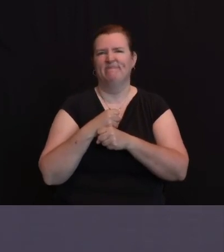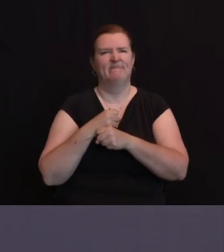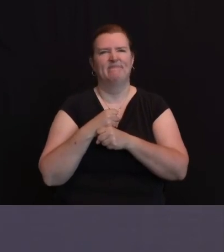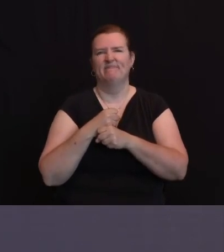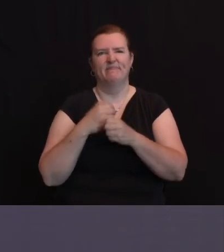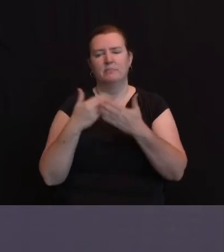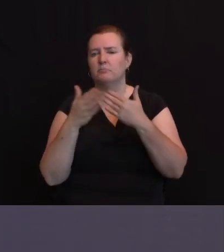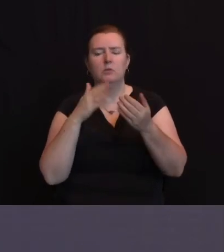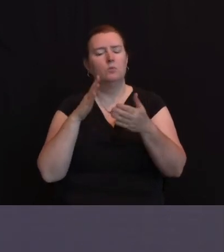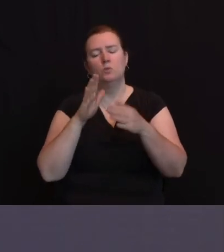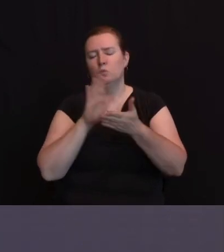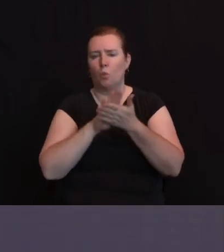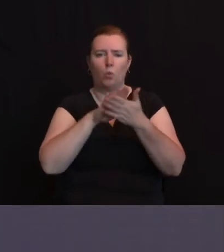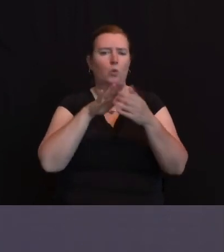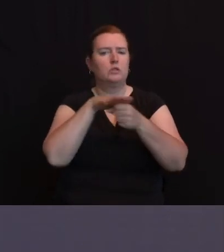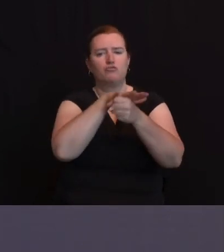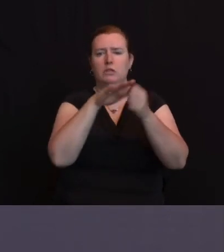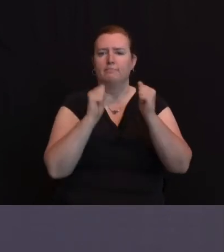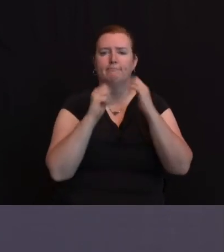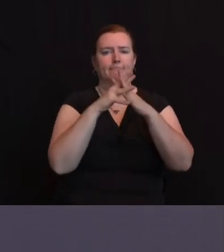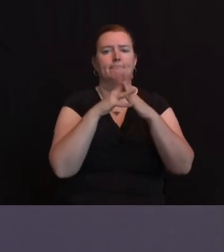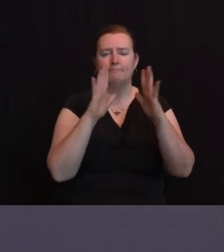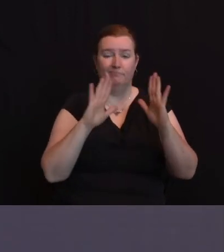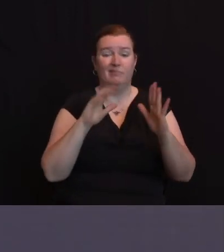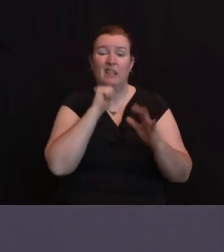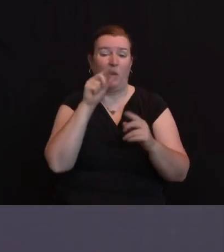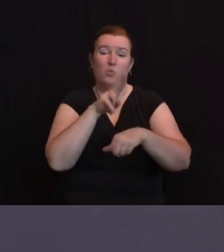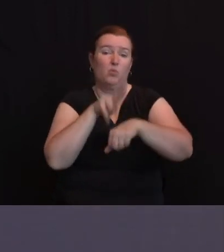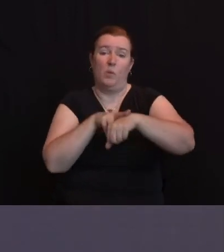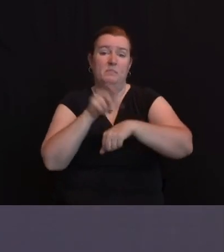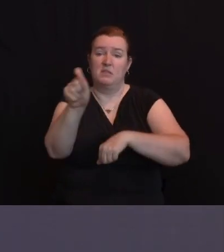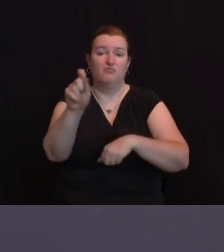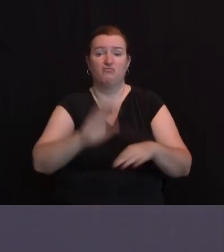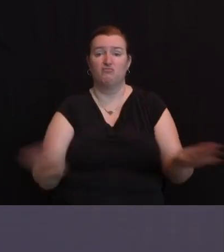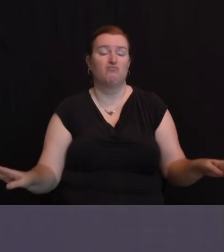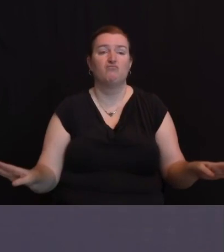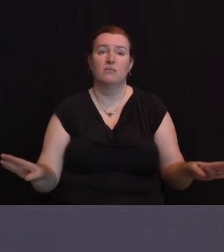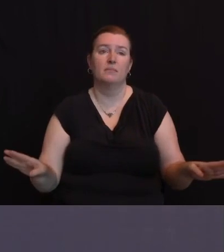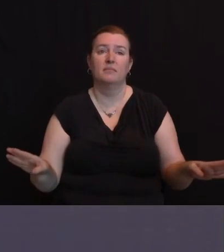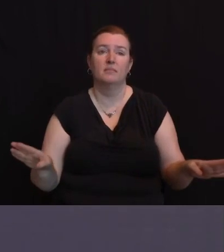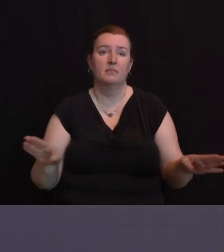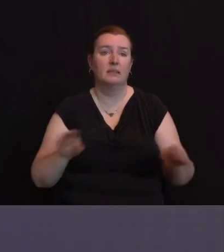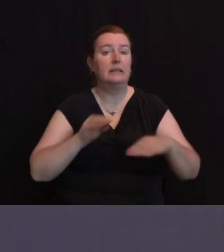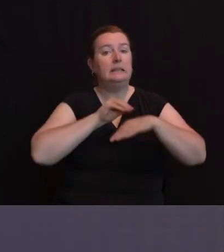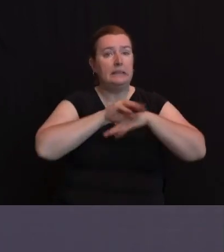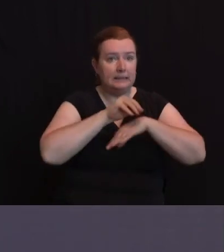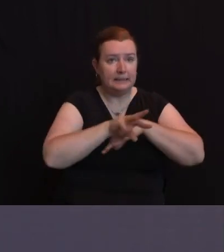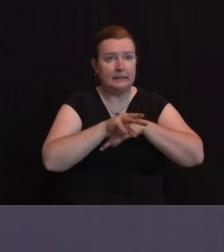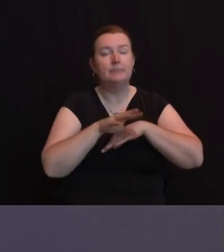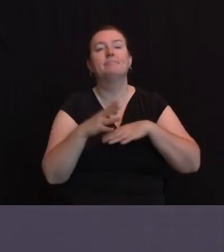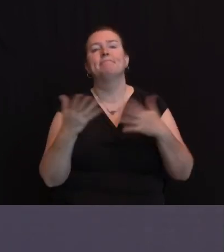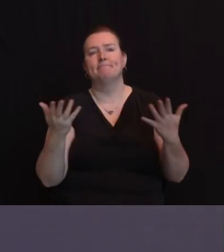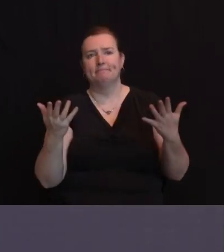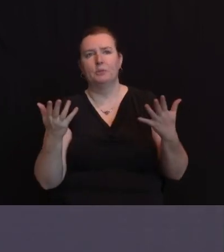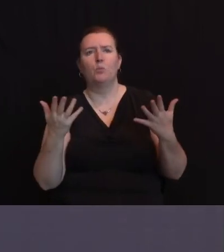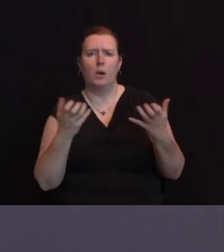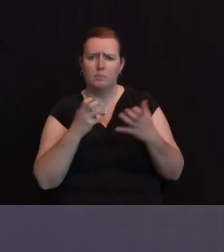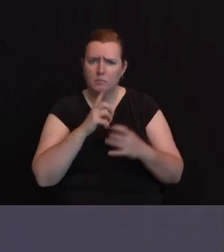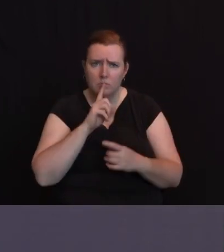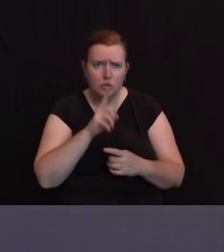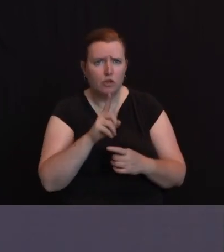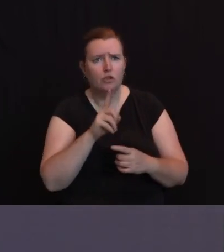like. Guidance, yes. The answer is yes, and we want to make sure we get that right. Other states have done